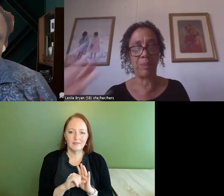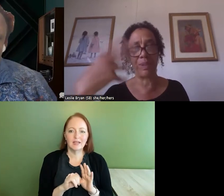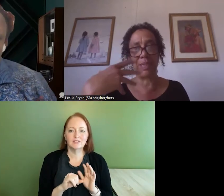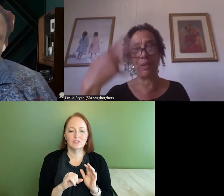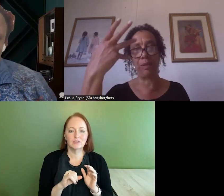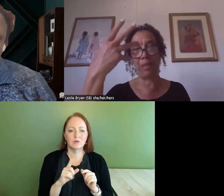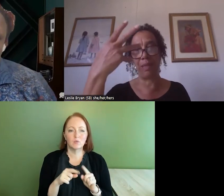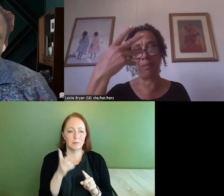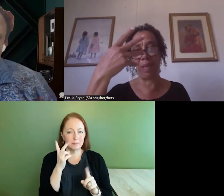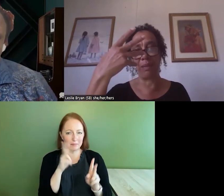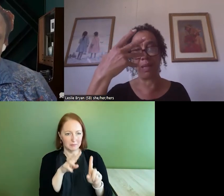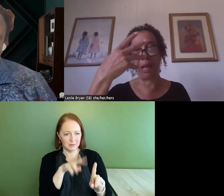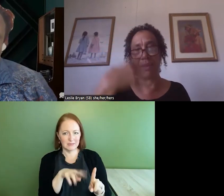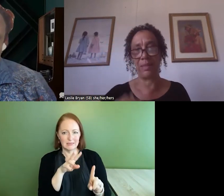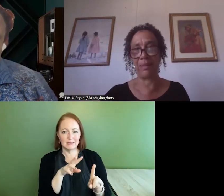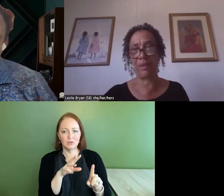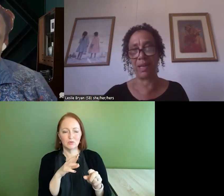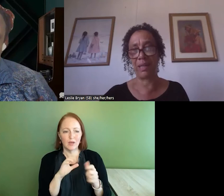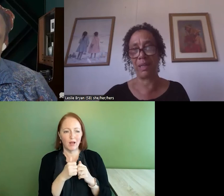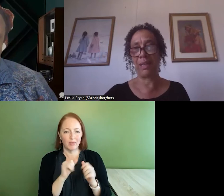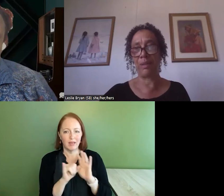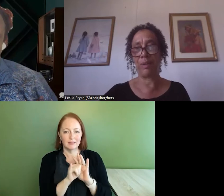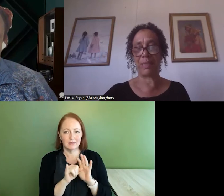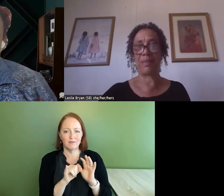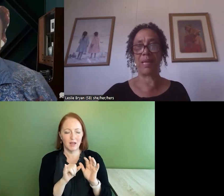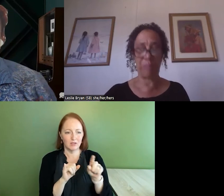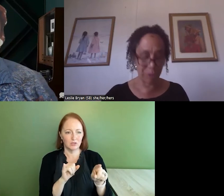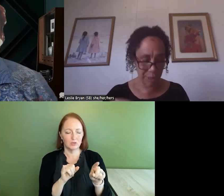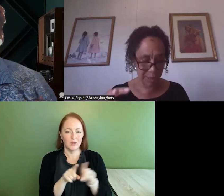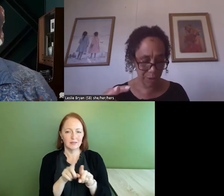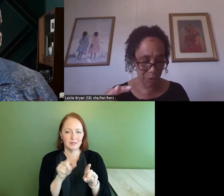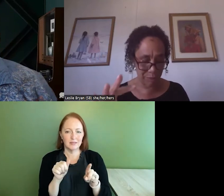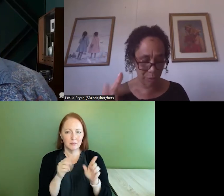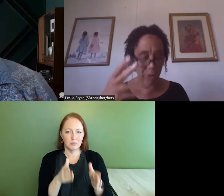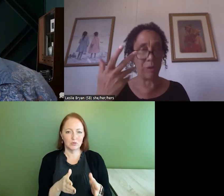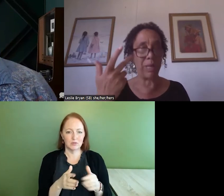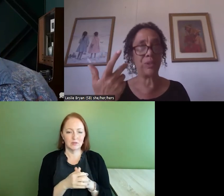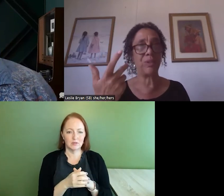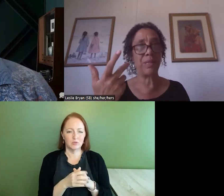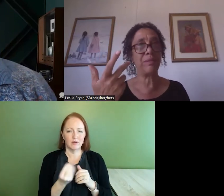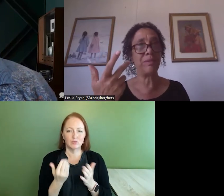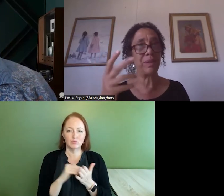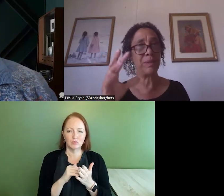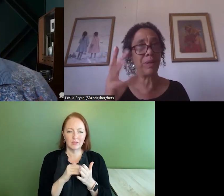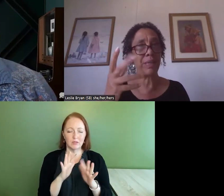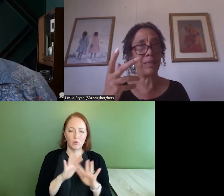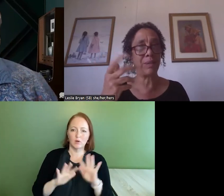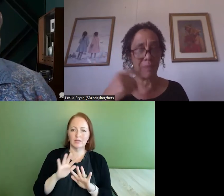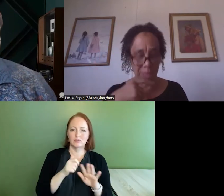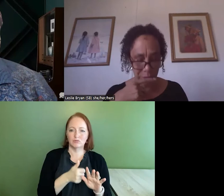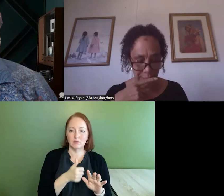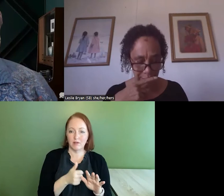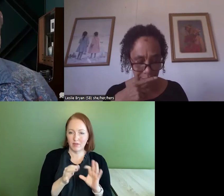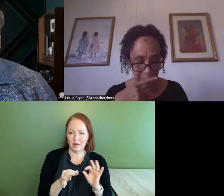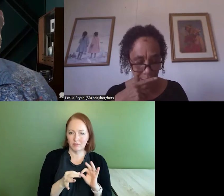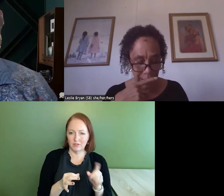when people see you and how they identify you as a disabled person, and that you have to reorient yourself, right? Mm-hmm. That little